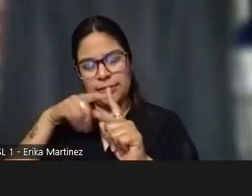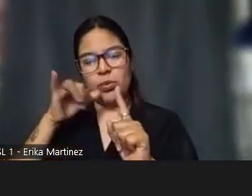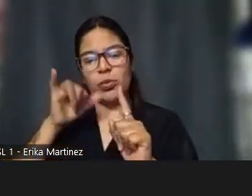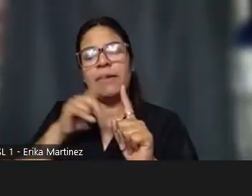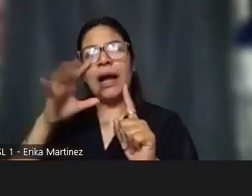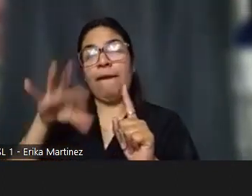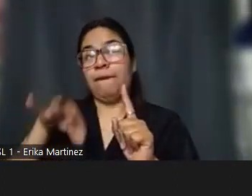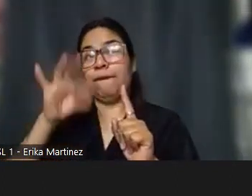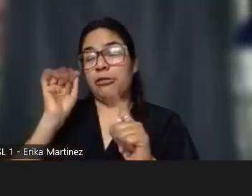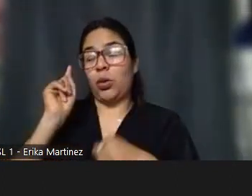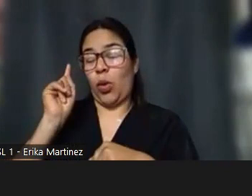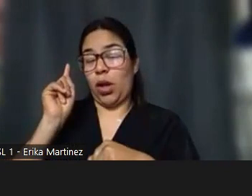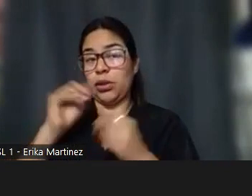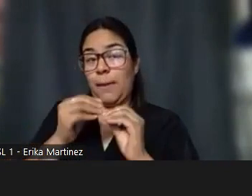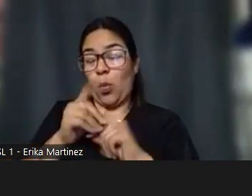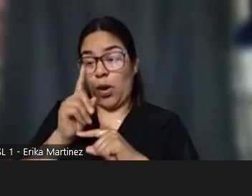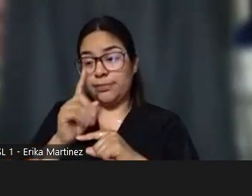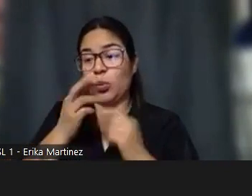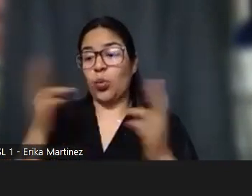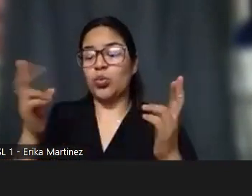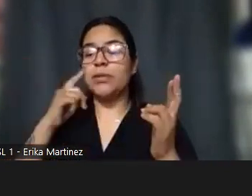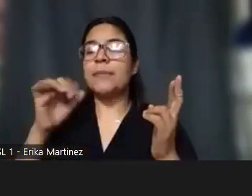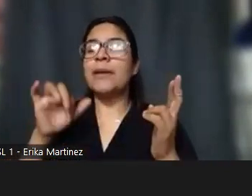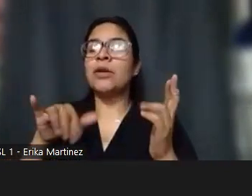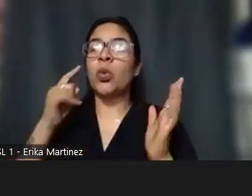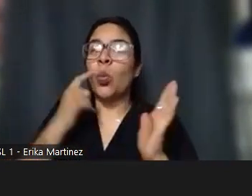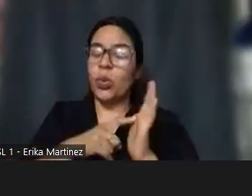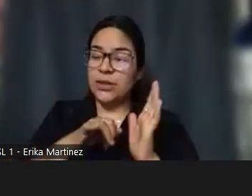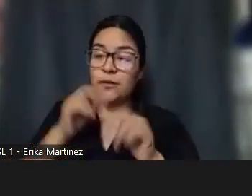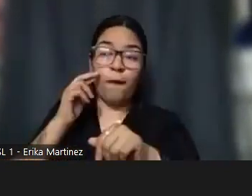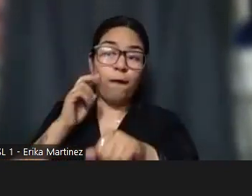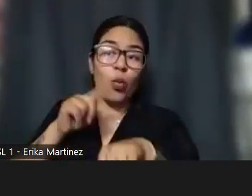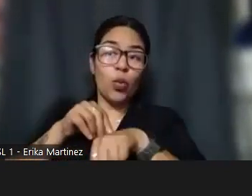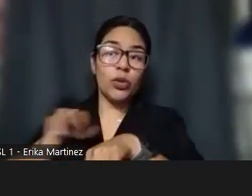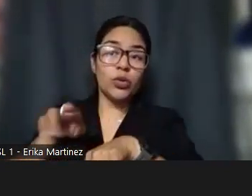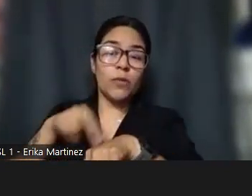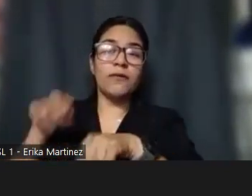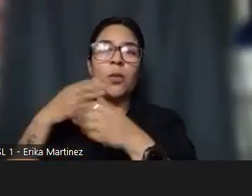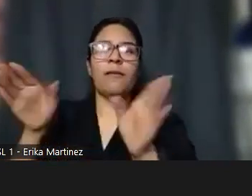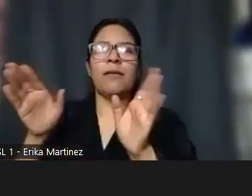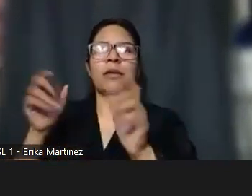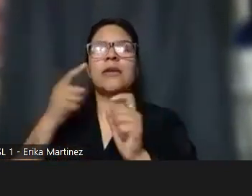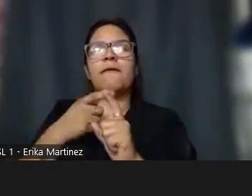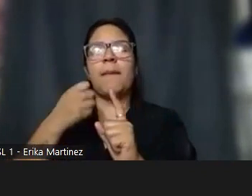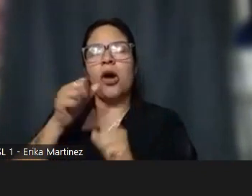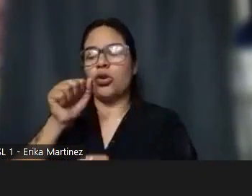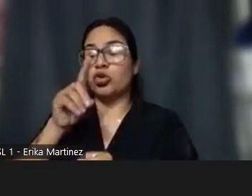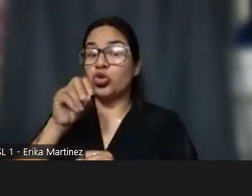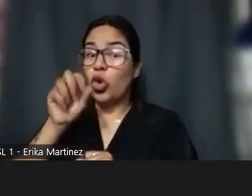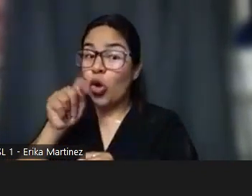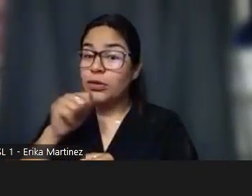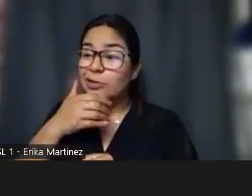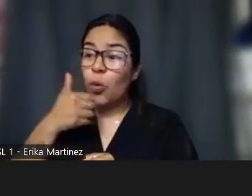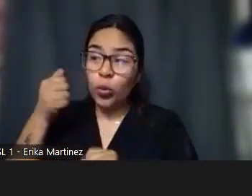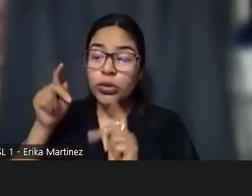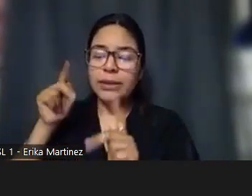I found that the number one source of probate conservatorship referrals for the public guardian come through Adult Protective Services. So before